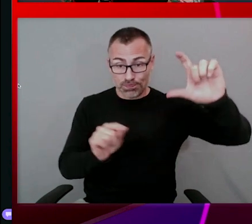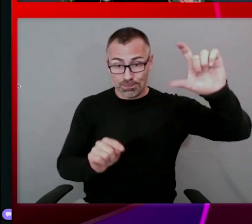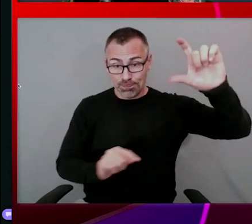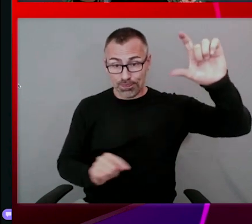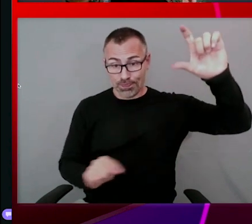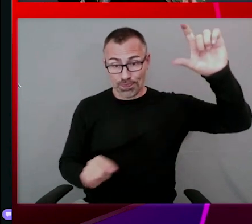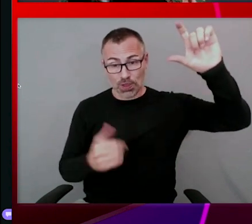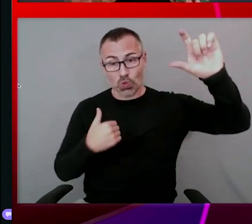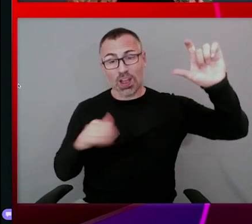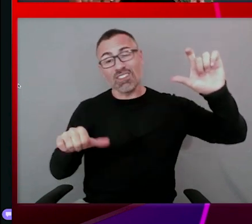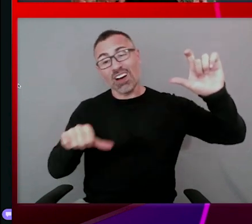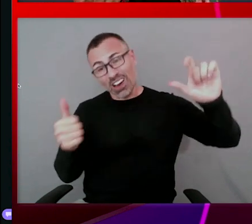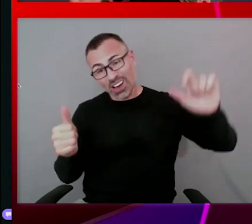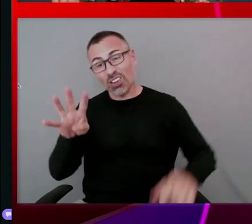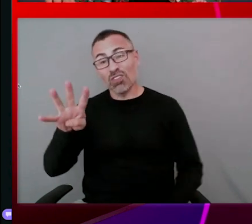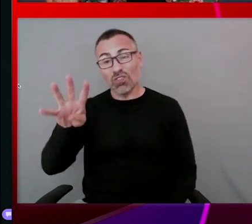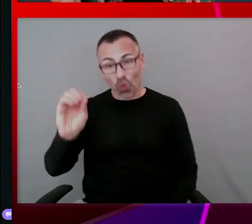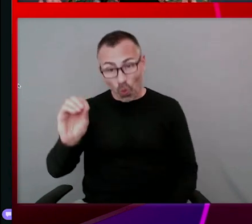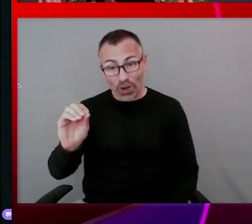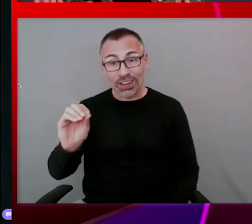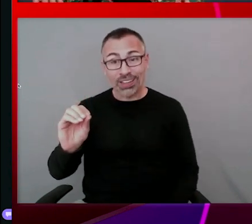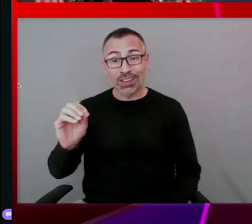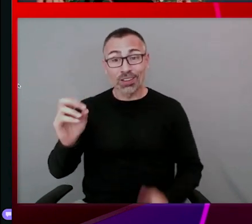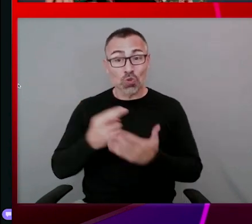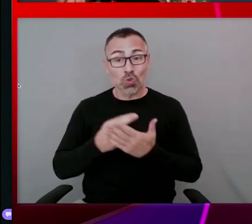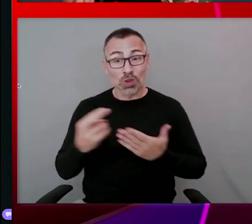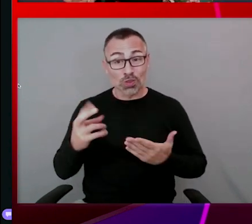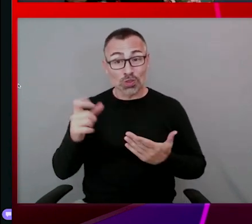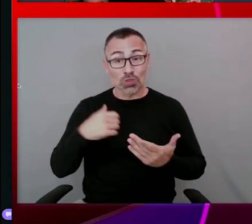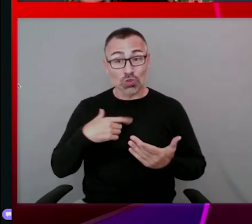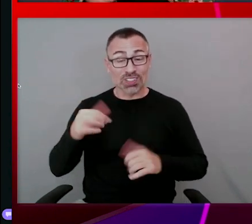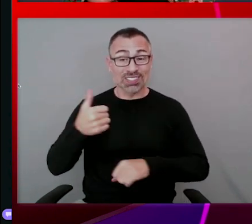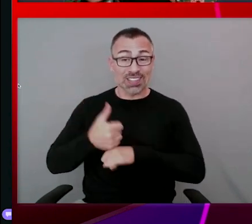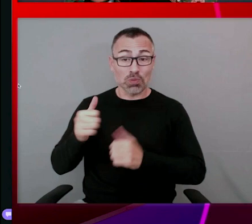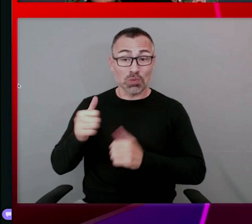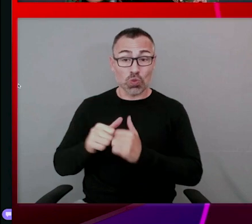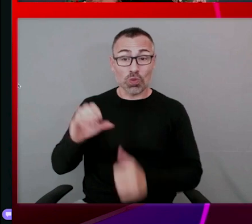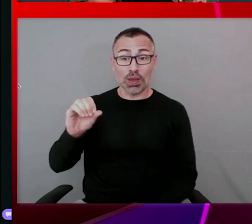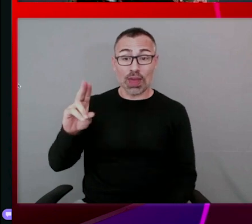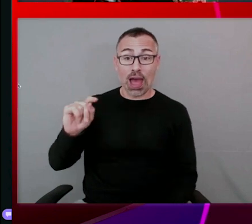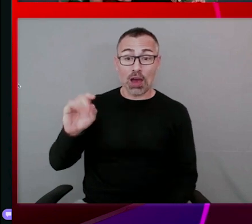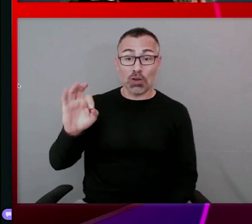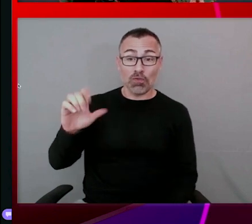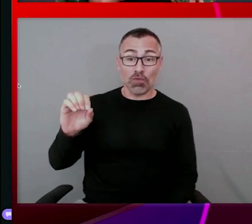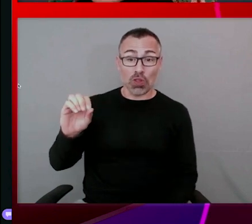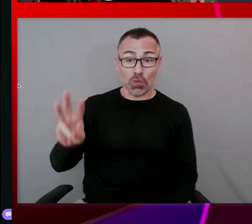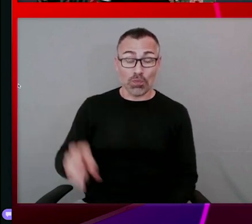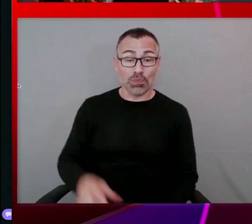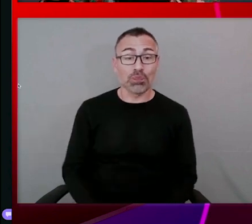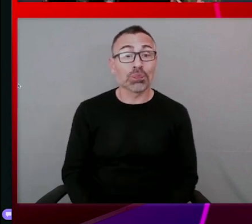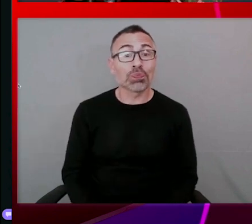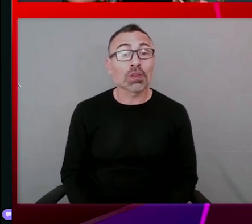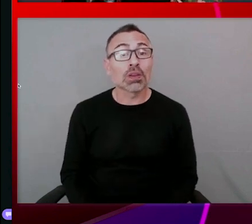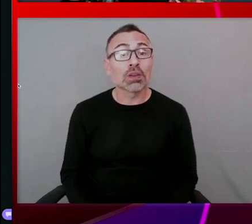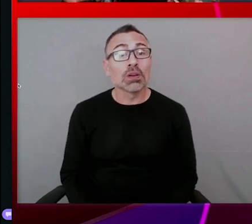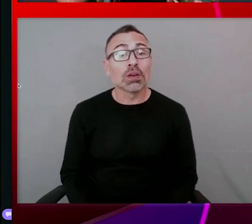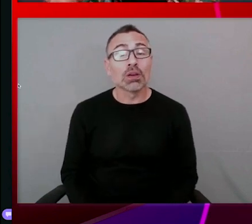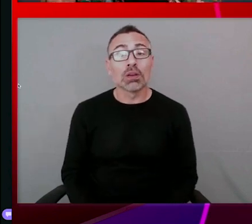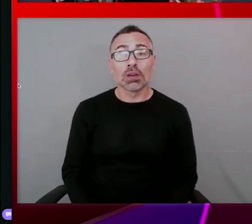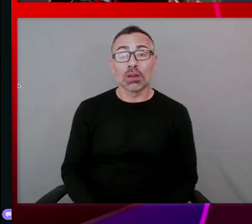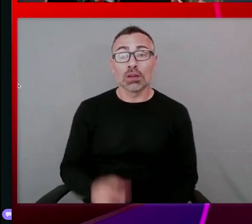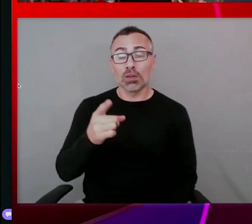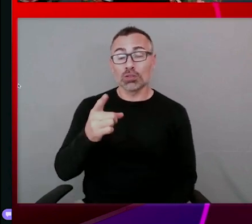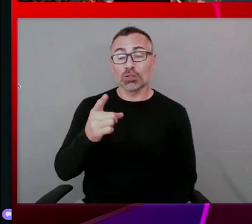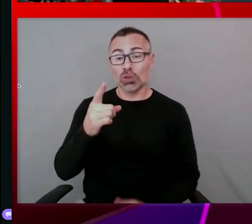data sources that you can set up with Airflow. So there is once the admin go to the Airflow